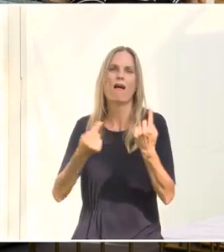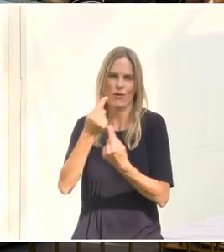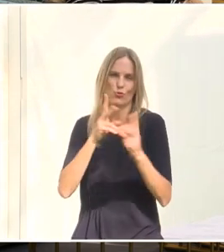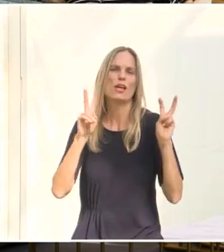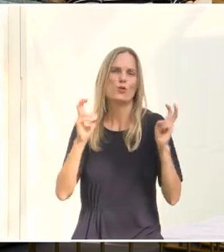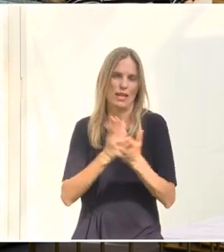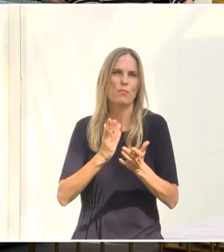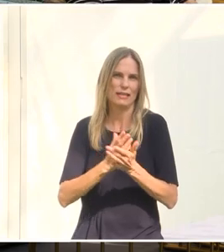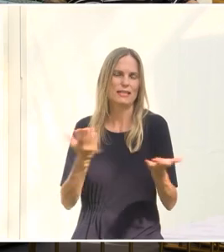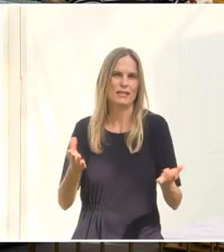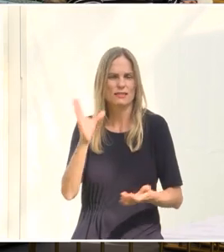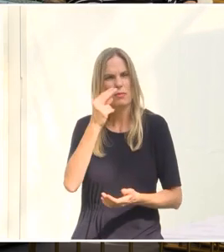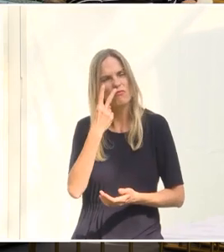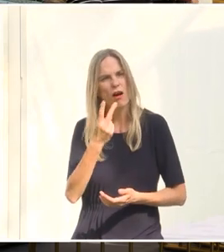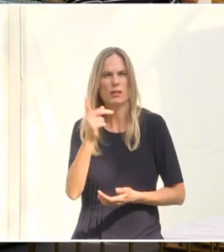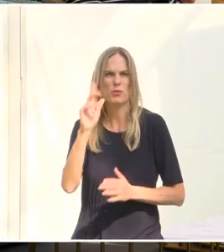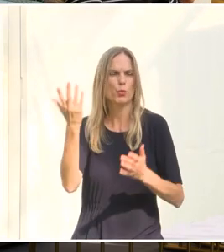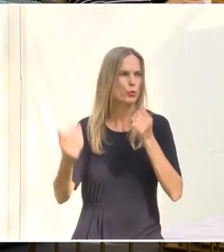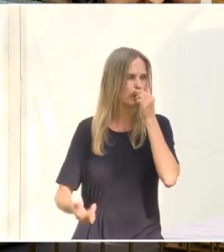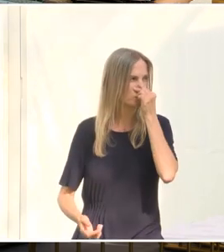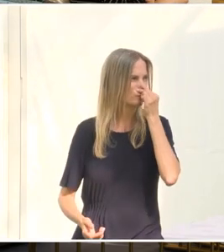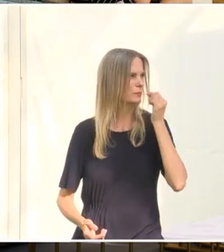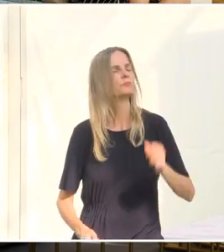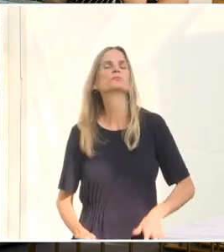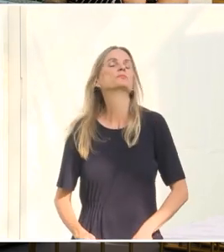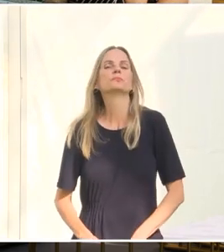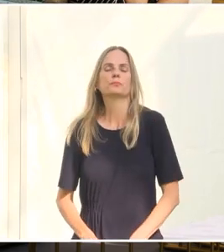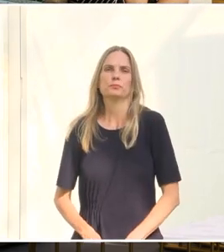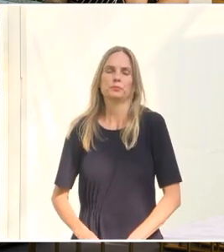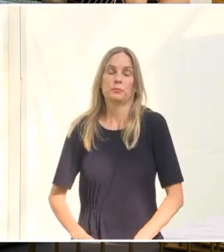but yeah. And as we well know, the digital transition has